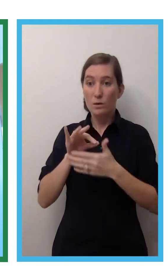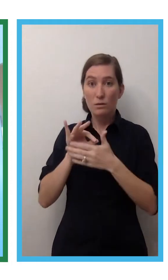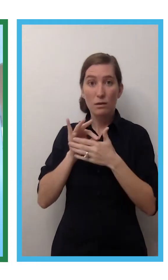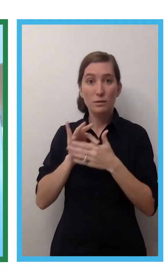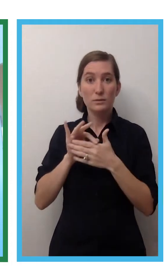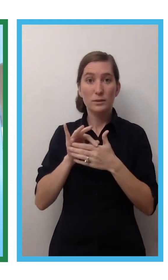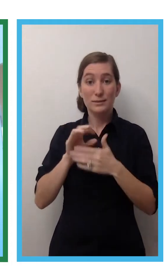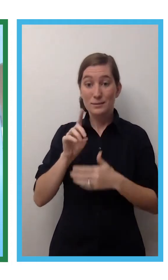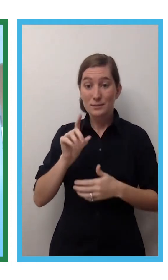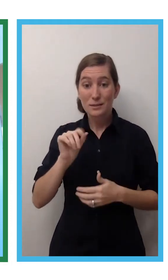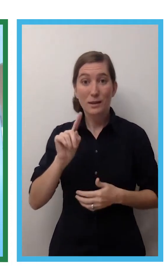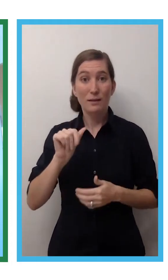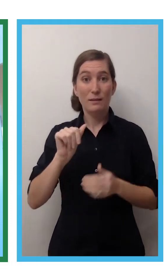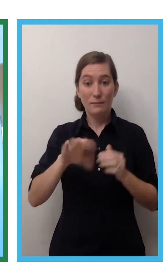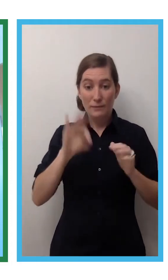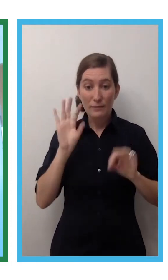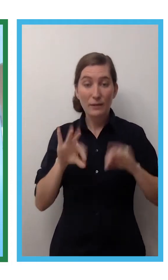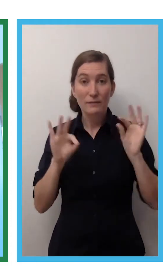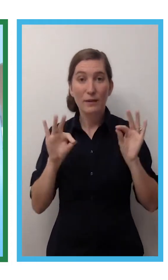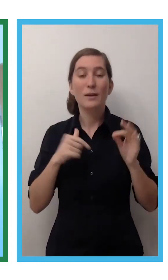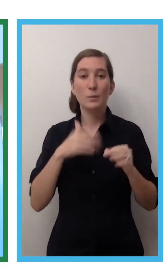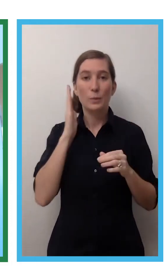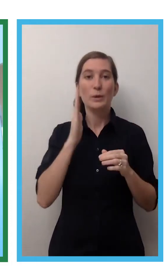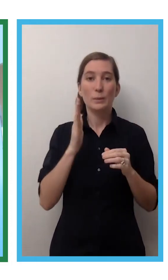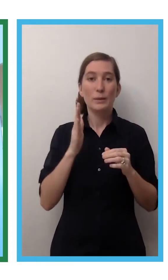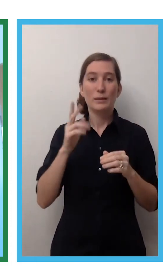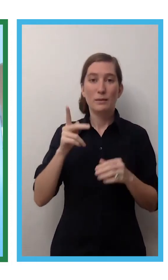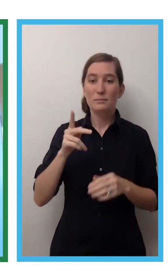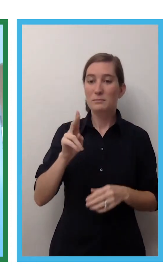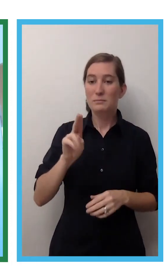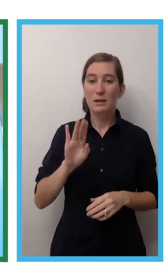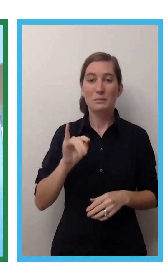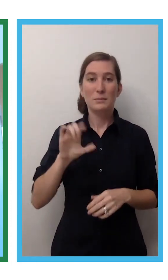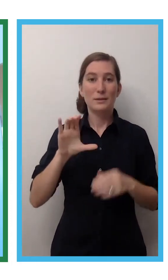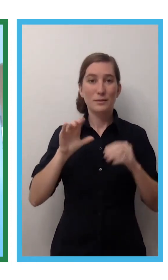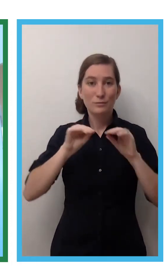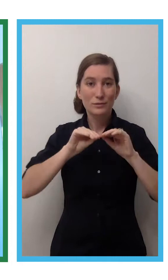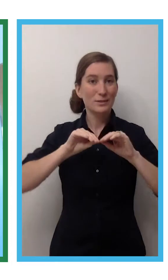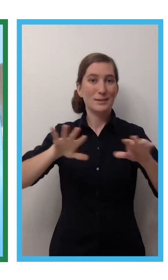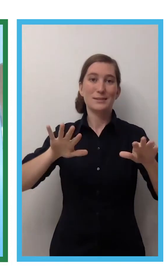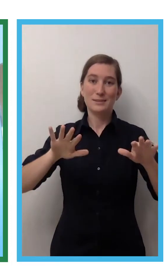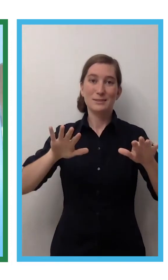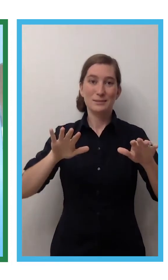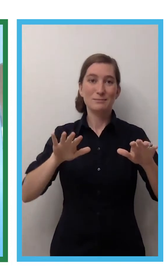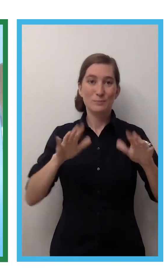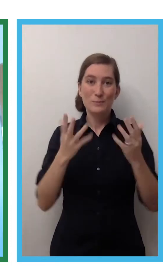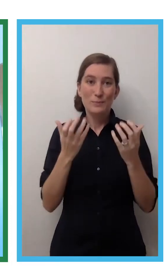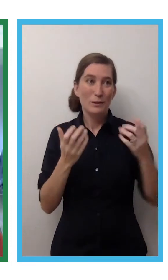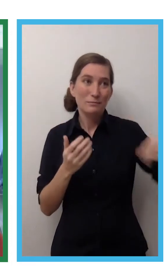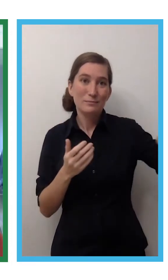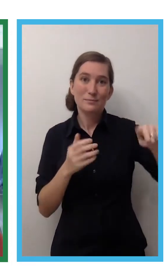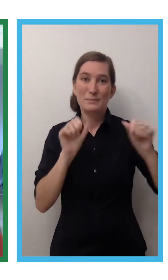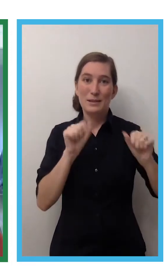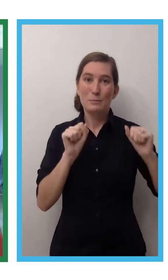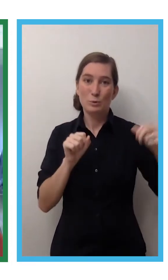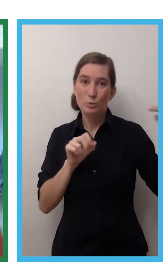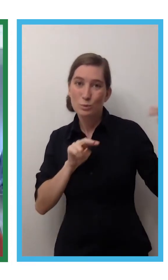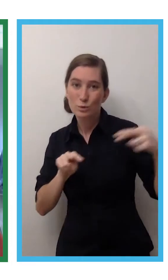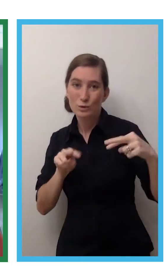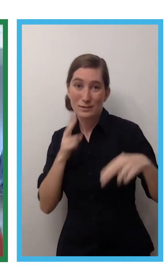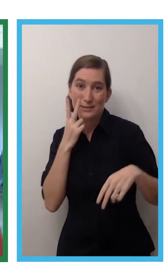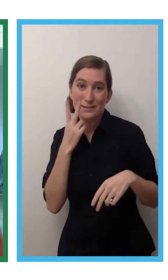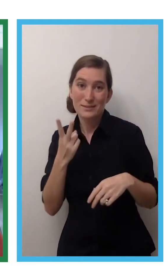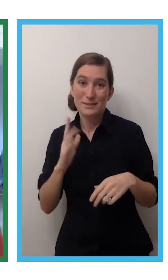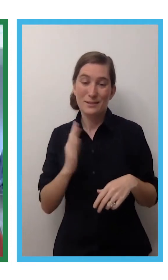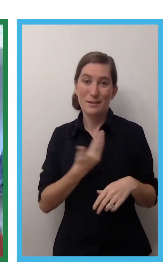be gleaning from them. So we're hoping to really get a lot of responses, because, of course, the more people that respond to the